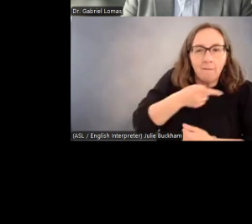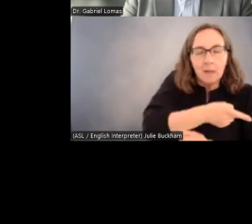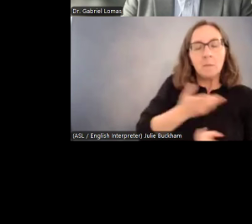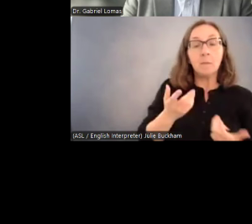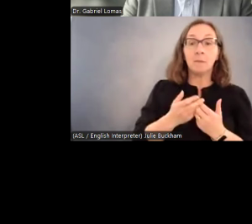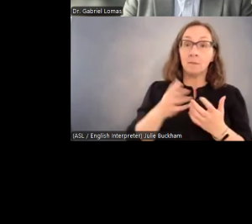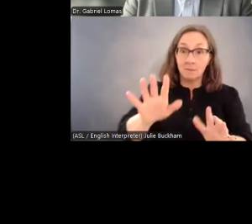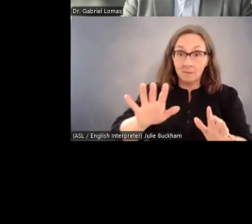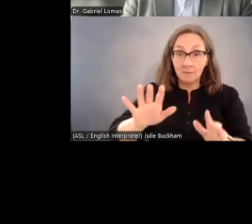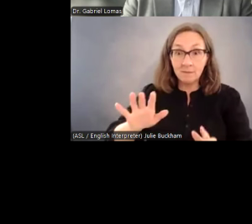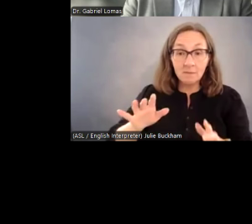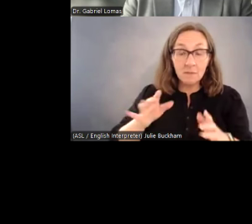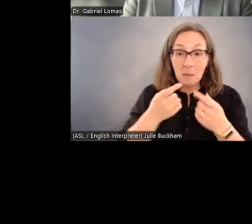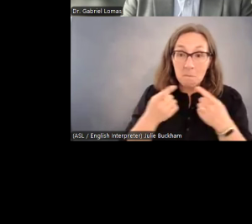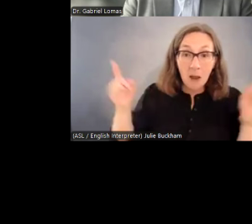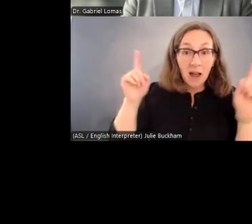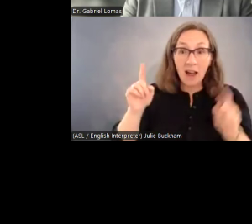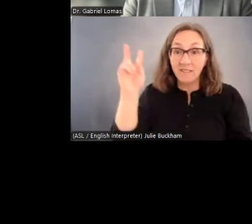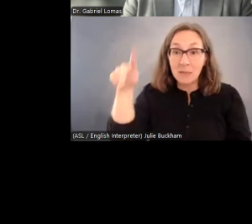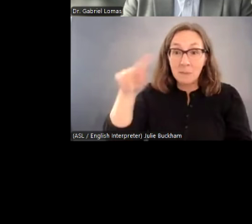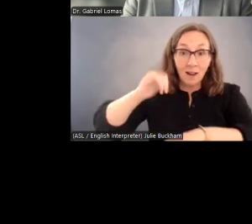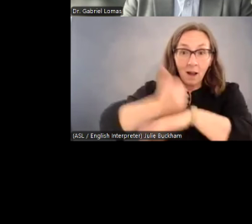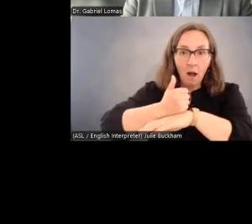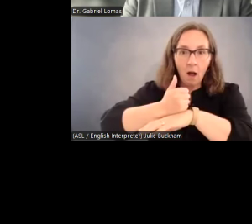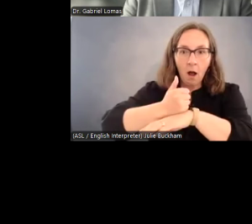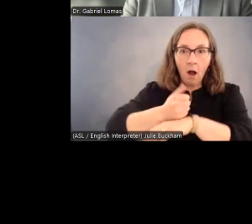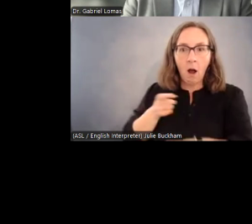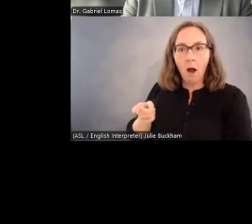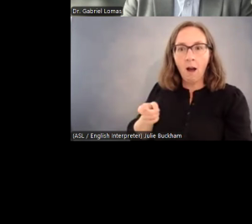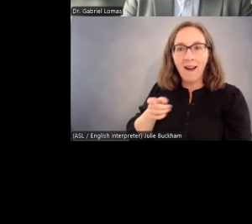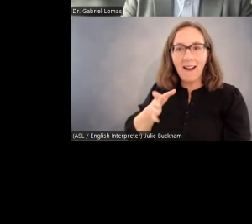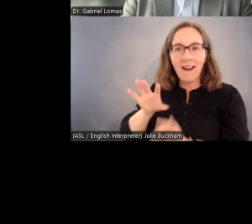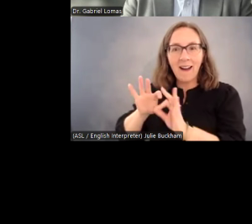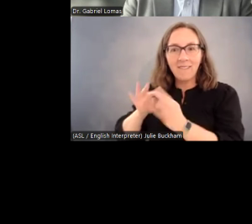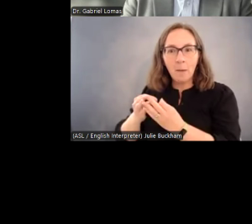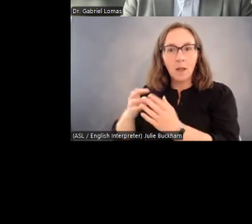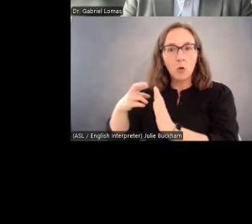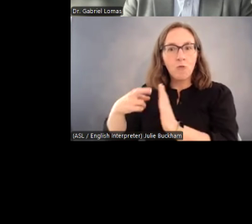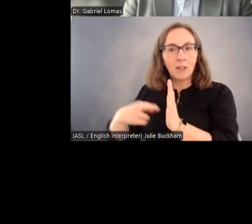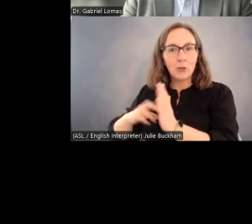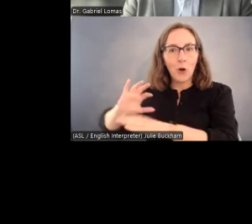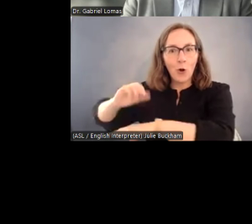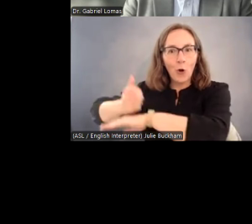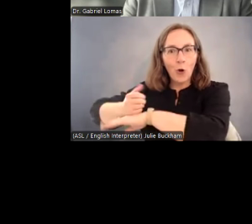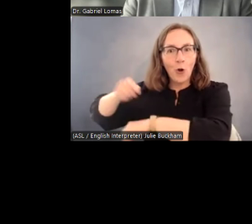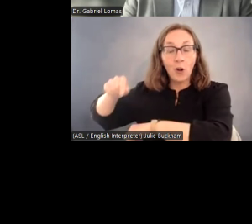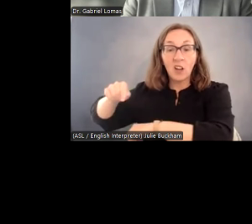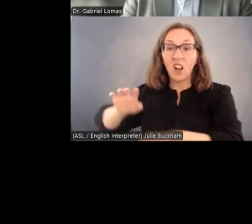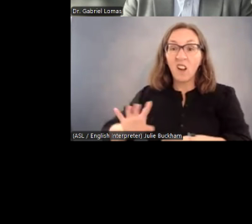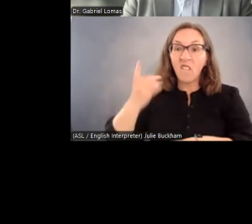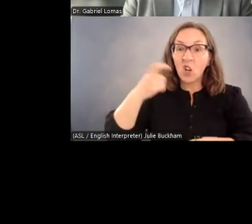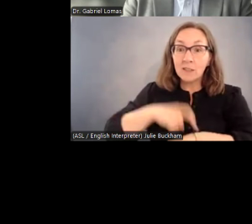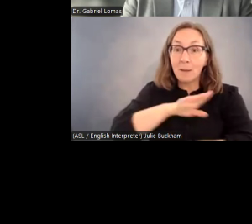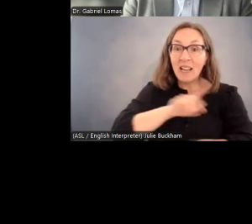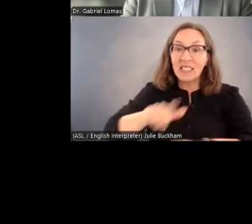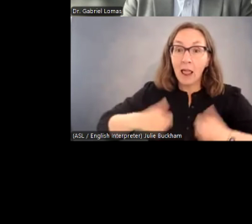video phones were introduced, his family was able to get registered. And for the first time, probably in his life,